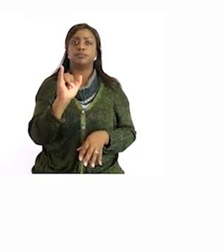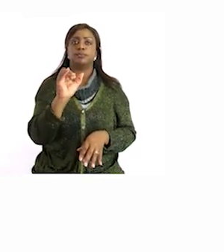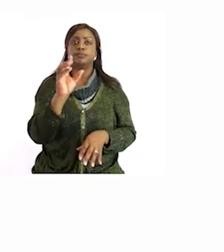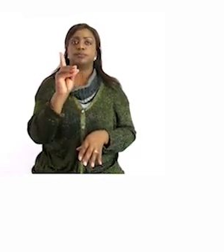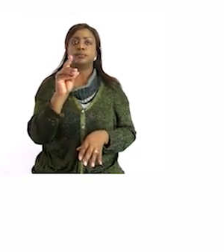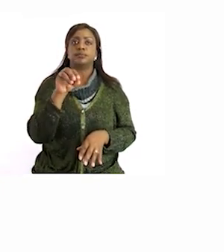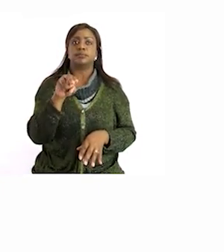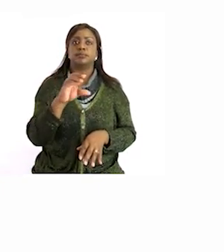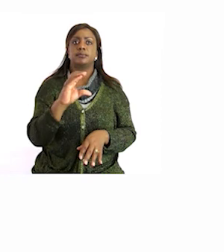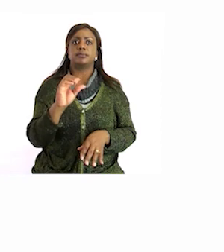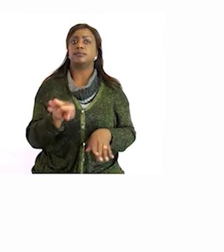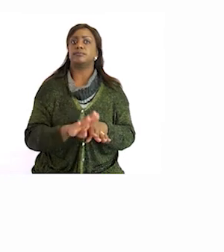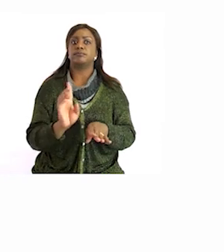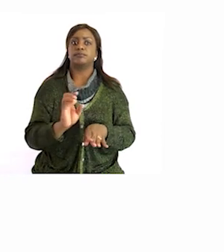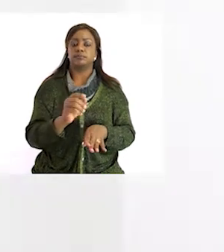gland.